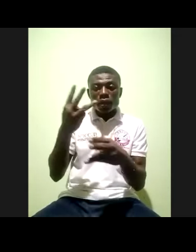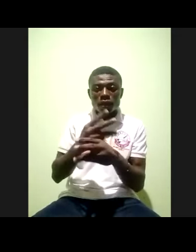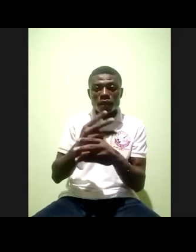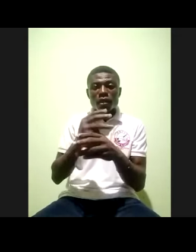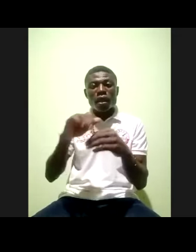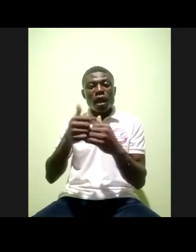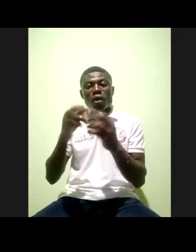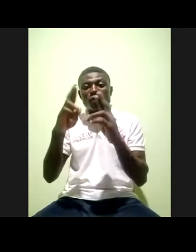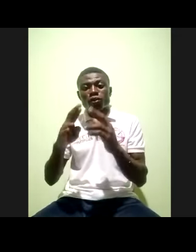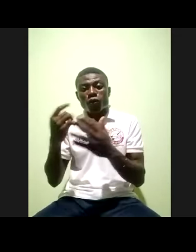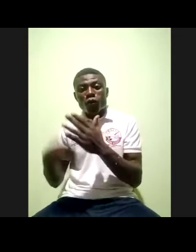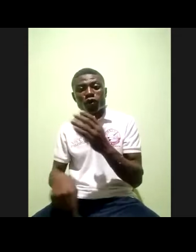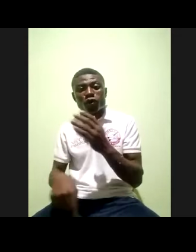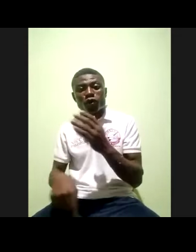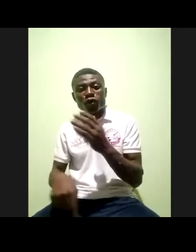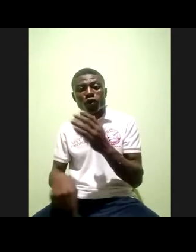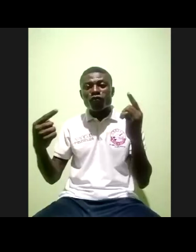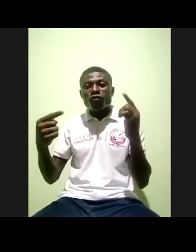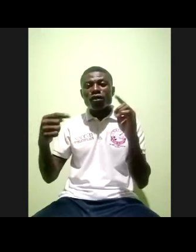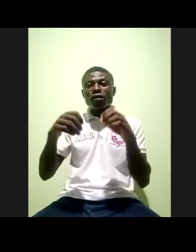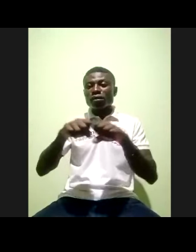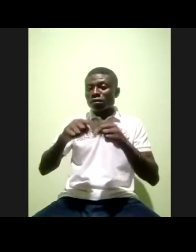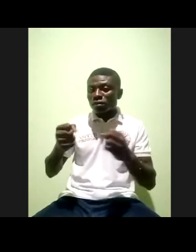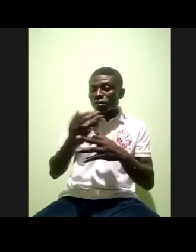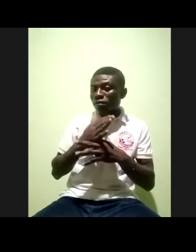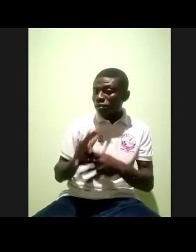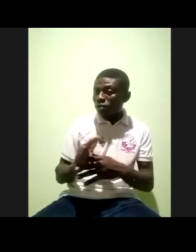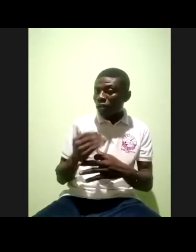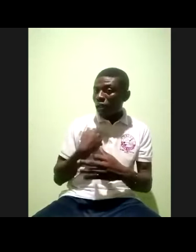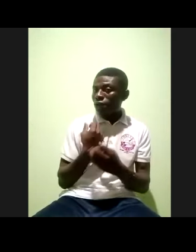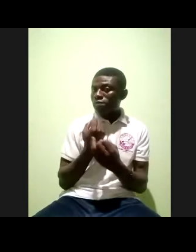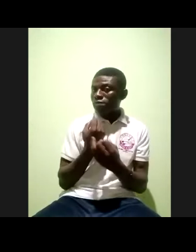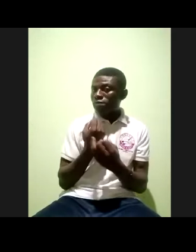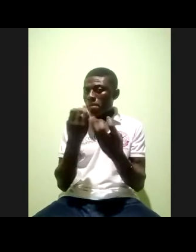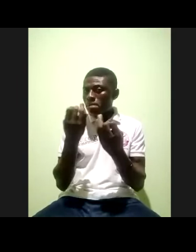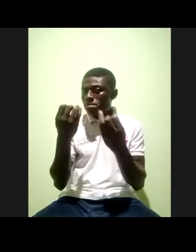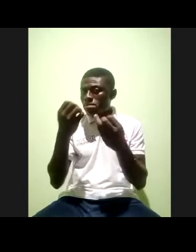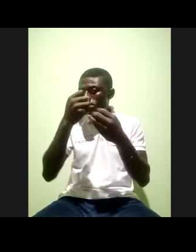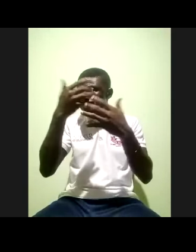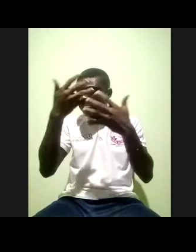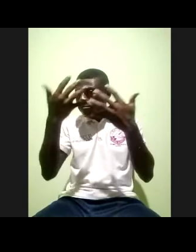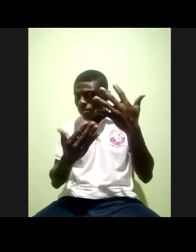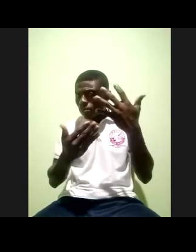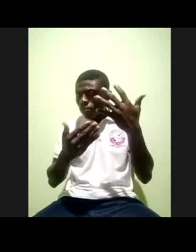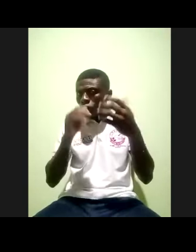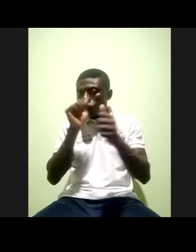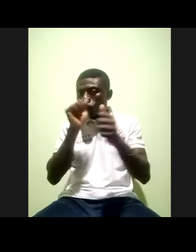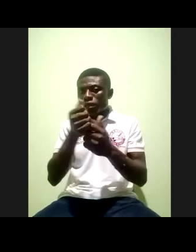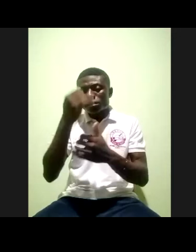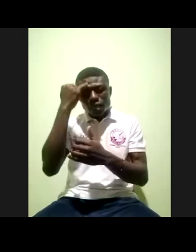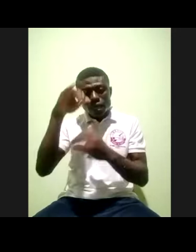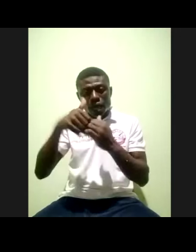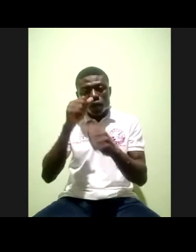two numbers, division. And then in division, there are so many terms associated with the concept of division,